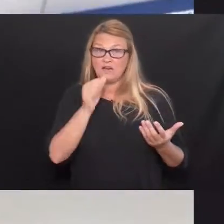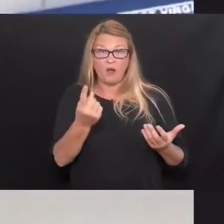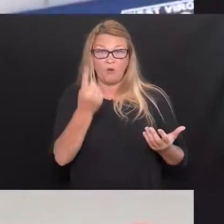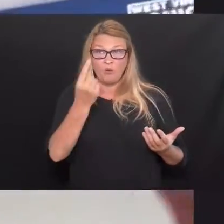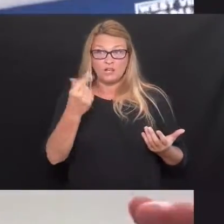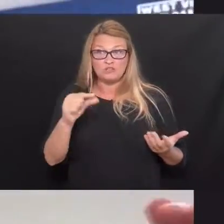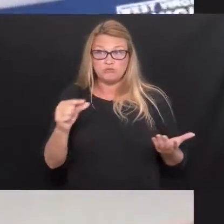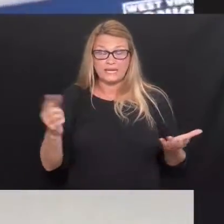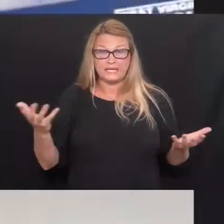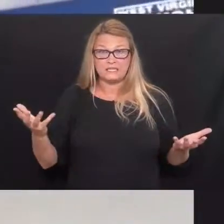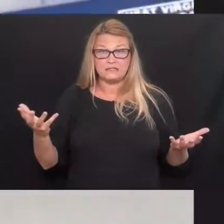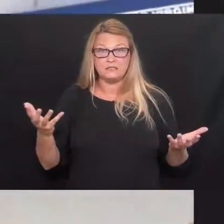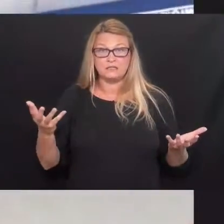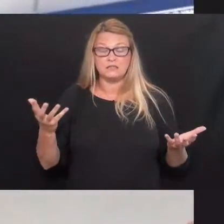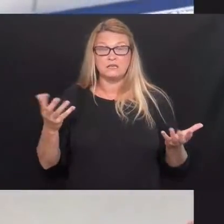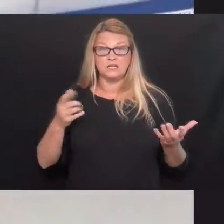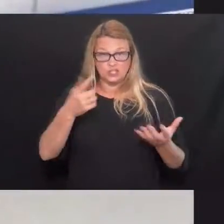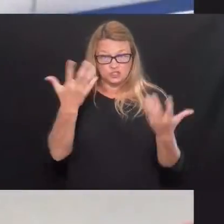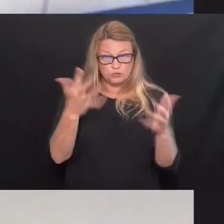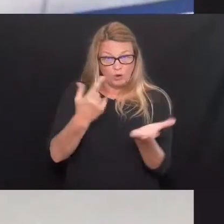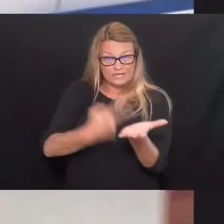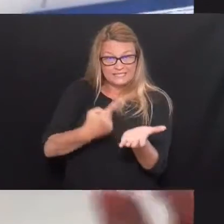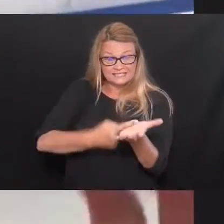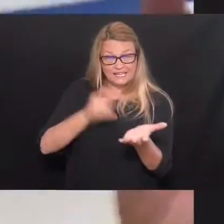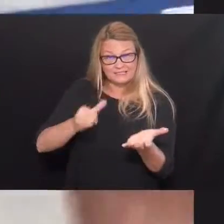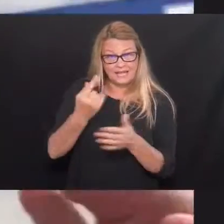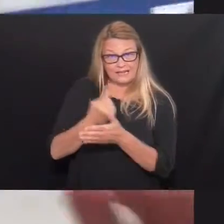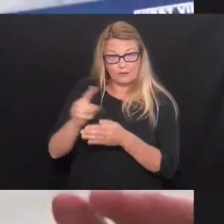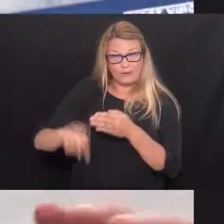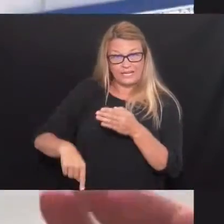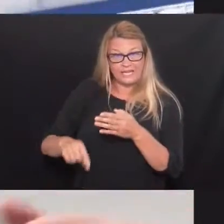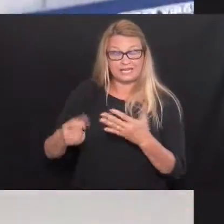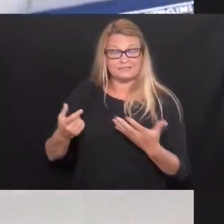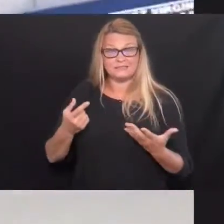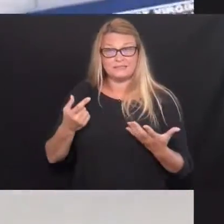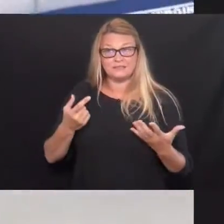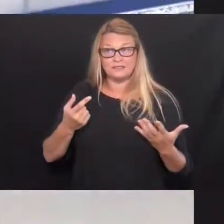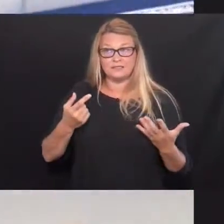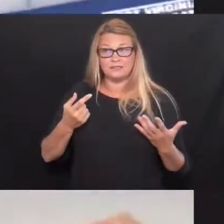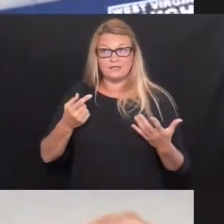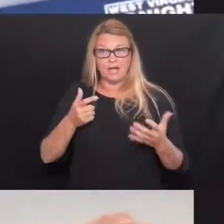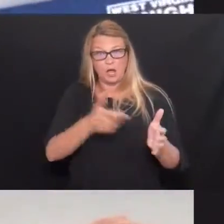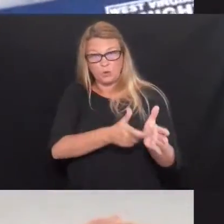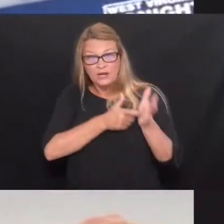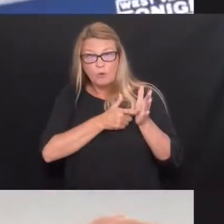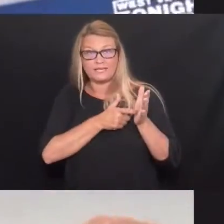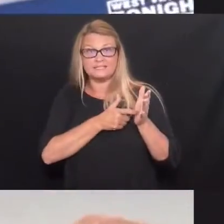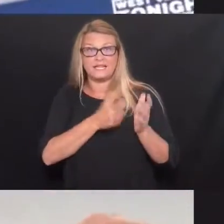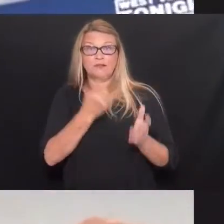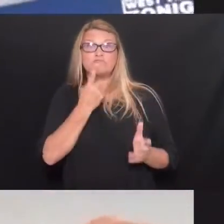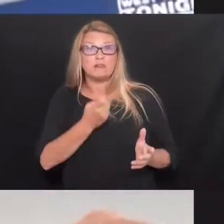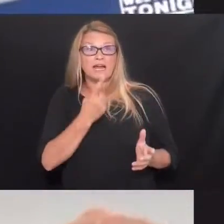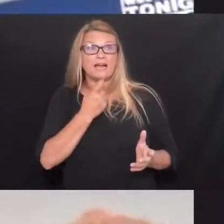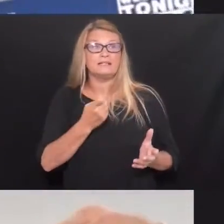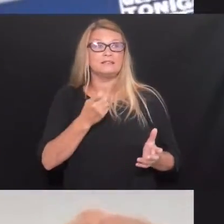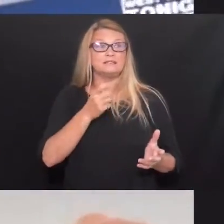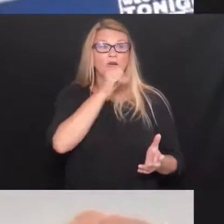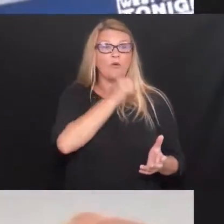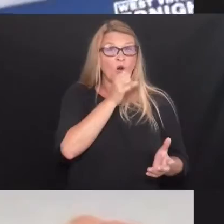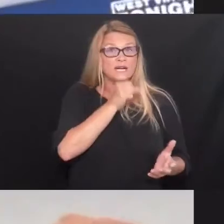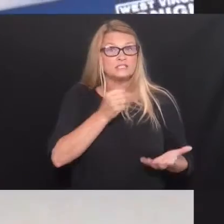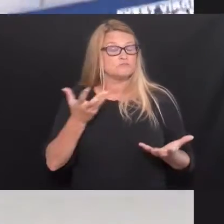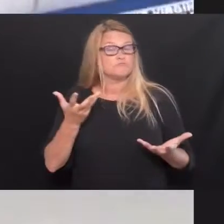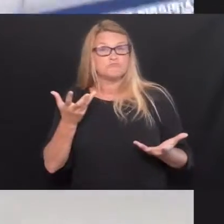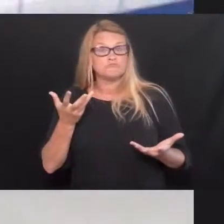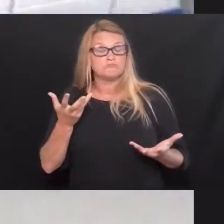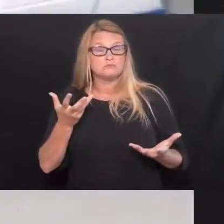in the state. Did you have these discussions over the weekend about tiering the mask mandate if there was to be one, and what are we